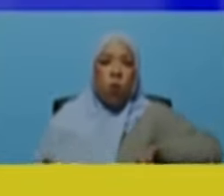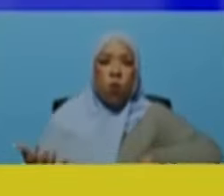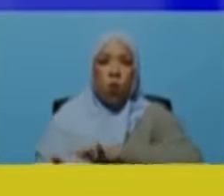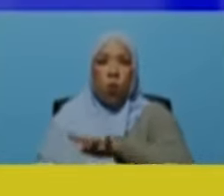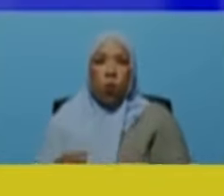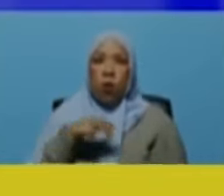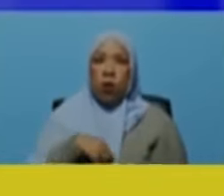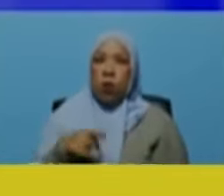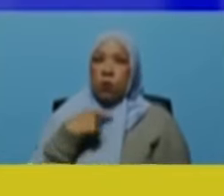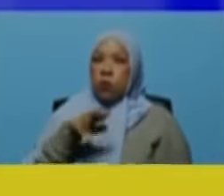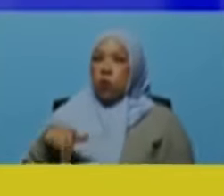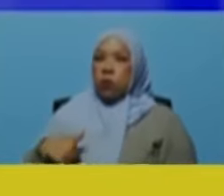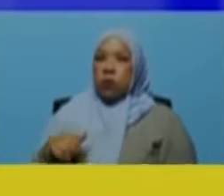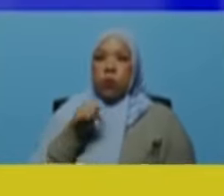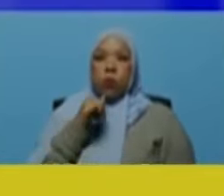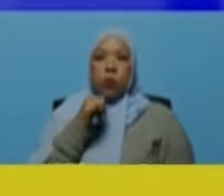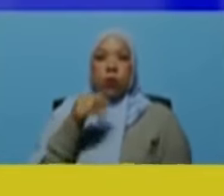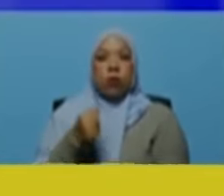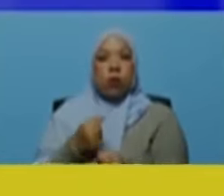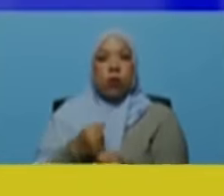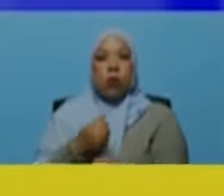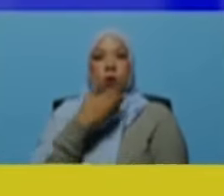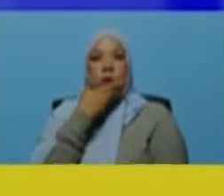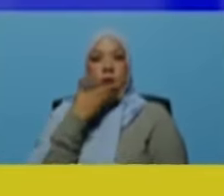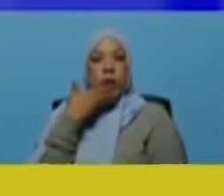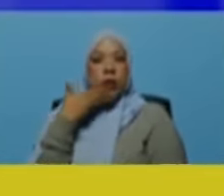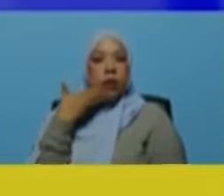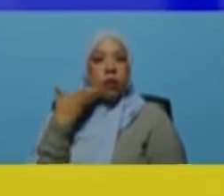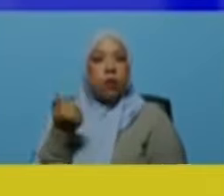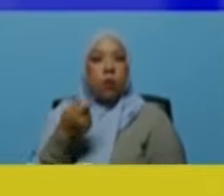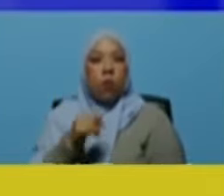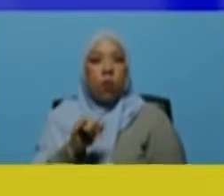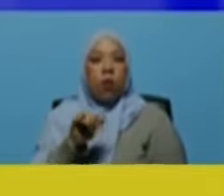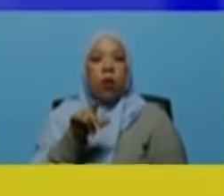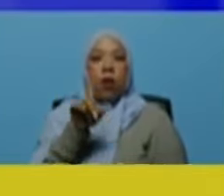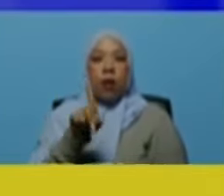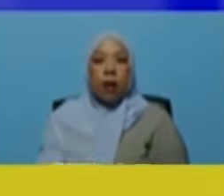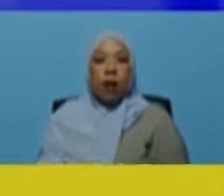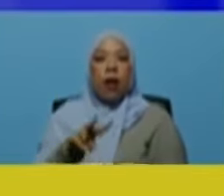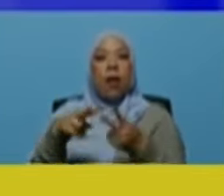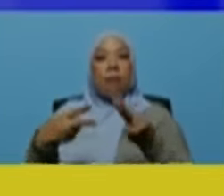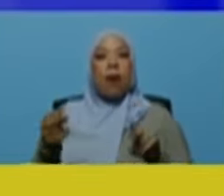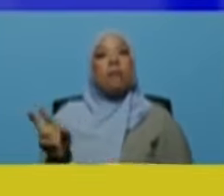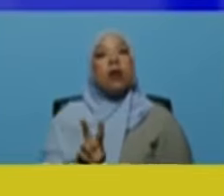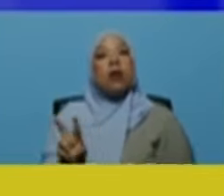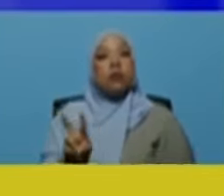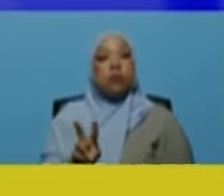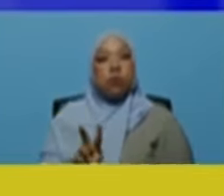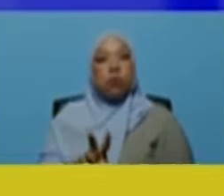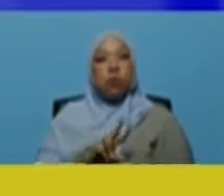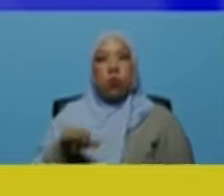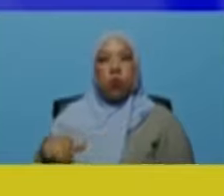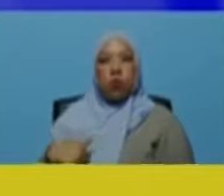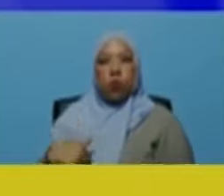want love, this homeland, and we guarantee peace. Because peace in Venezuela is guaranteed